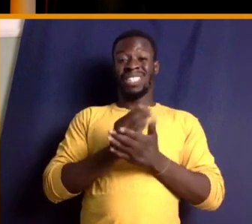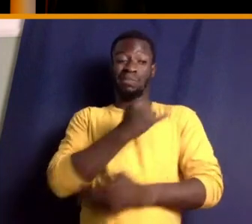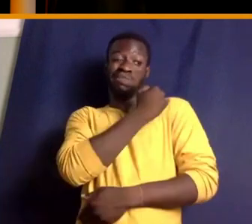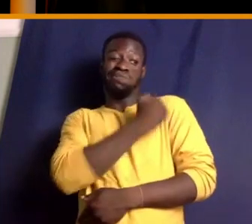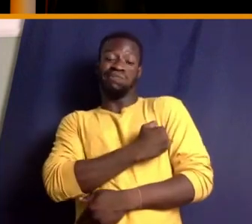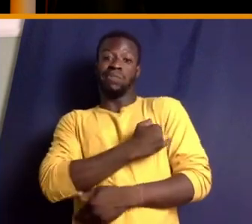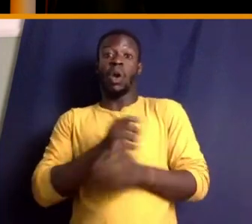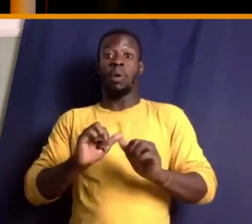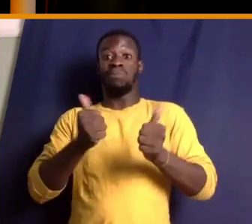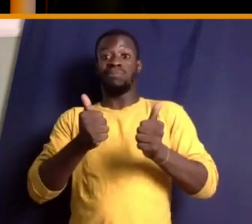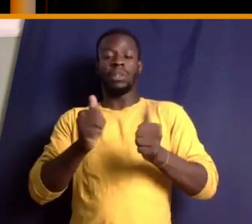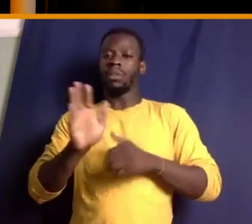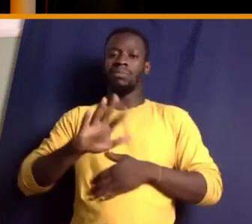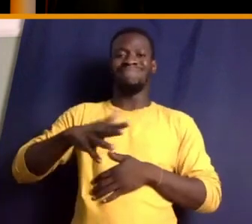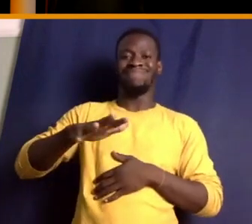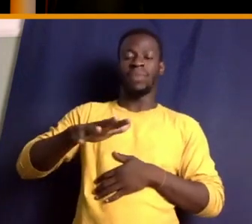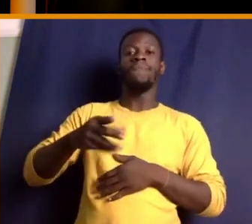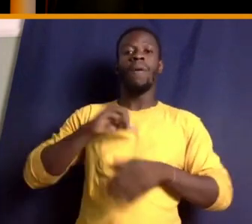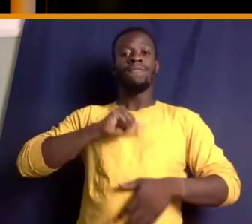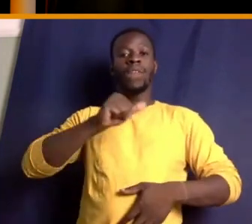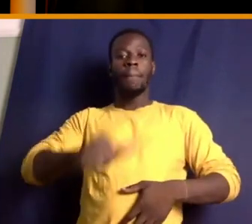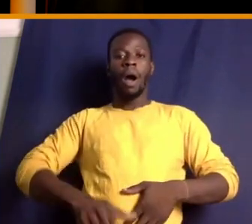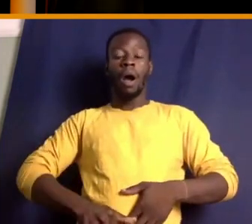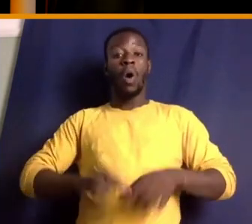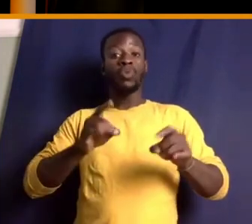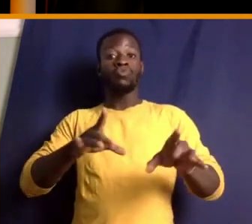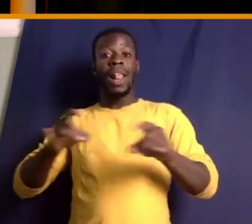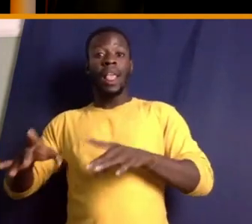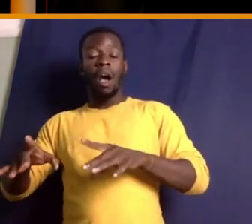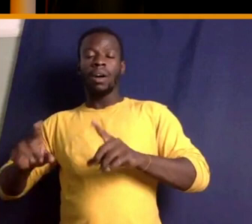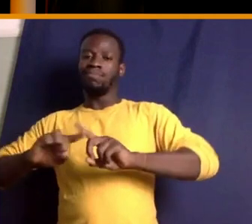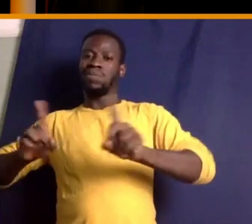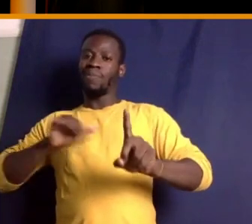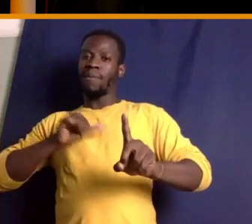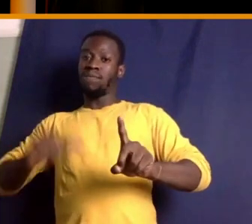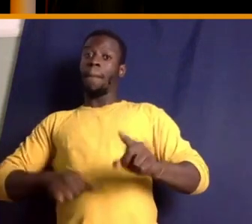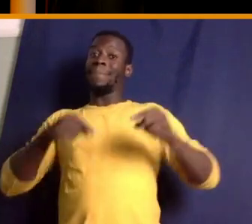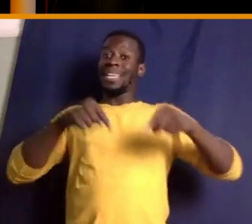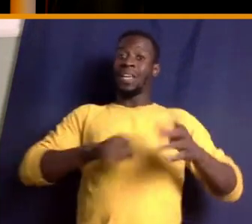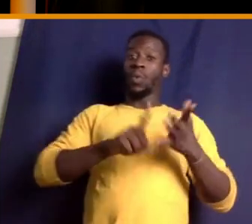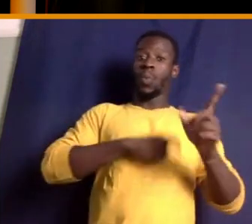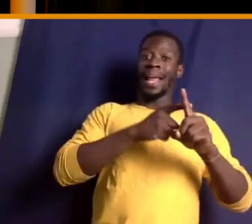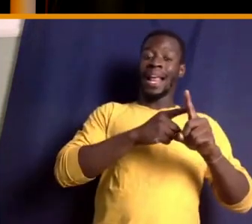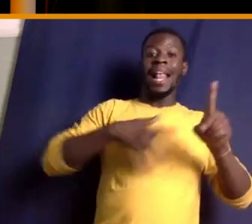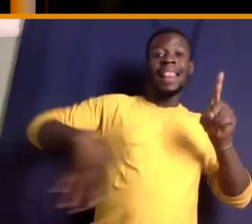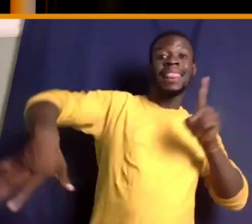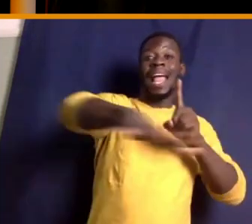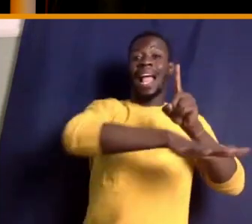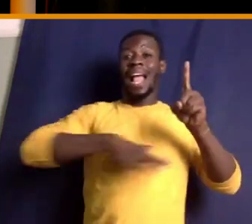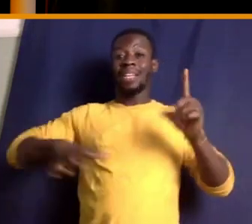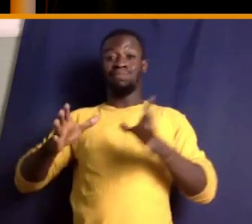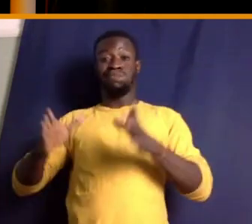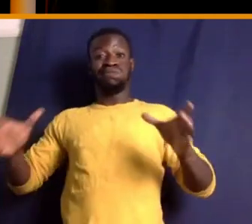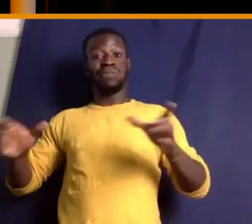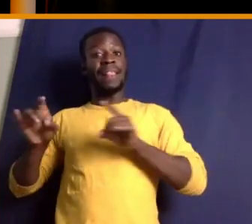consumers. Australia farms cows and sheep in a very different way to the UK. It has the land available to be able to farm much larger numbers of